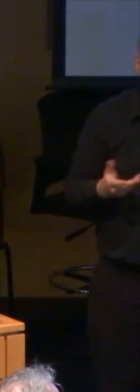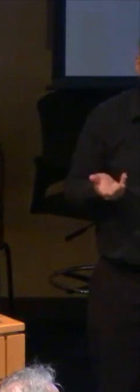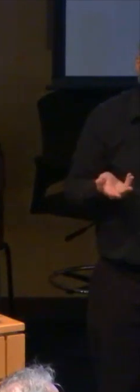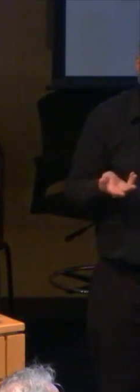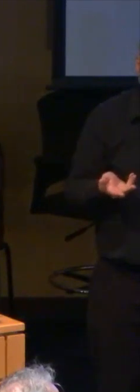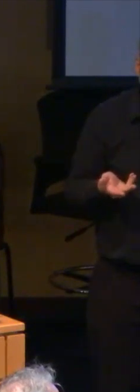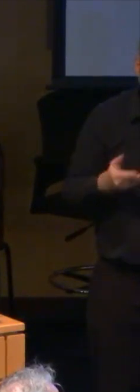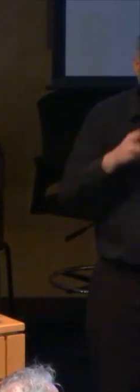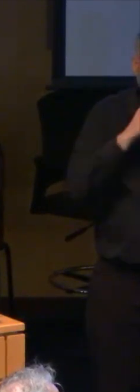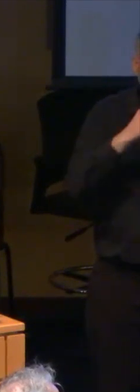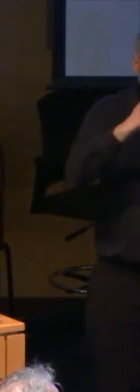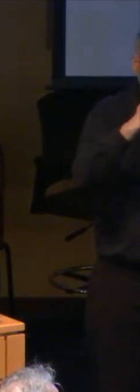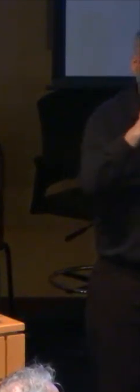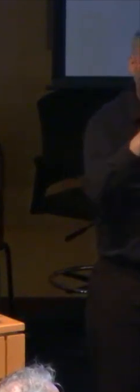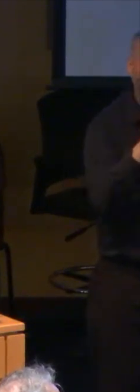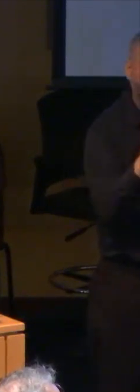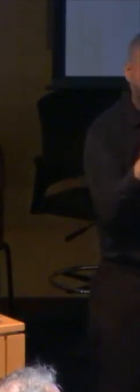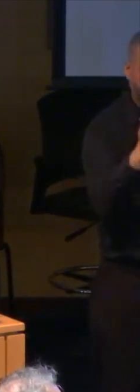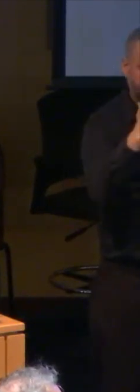is not a major